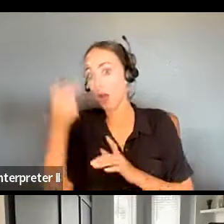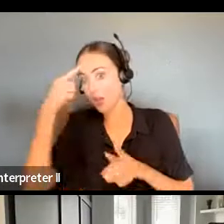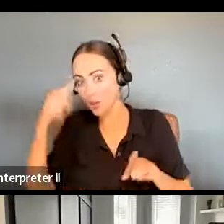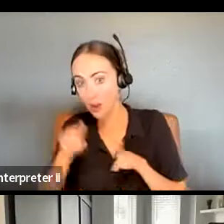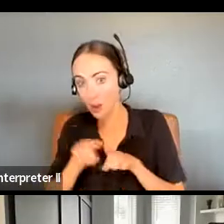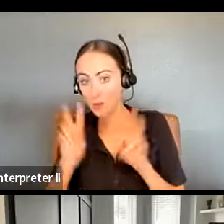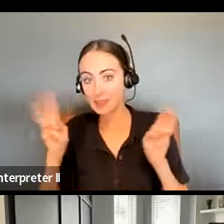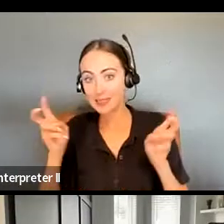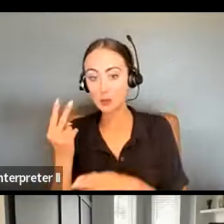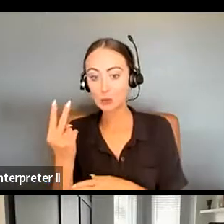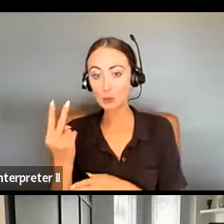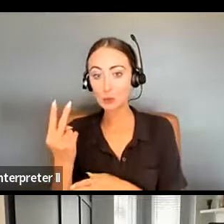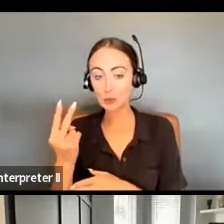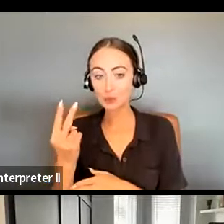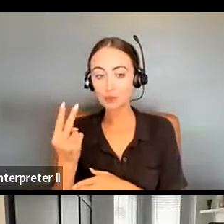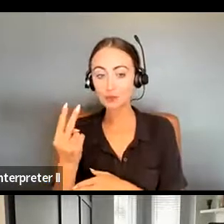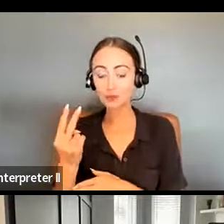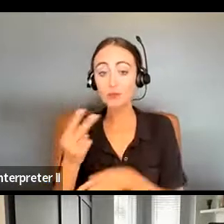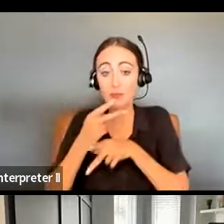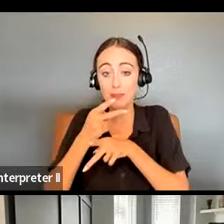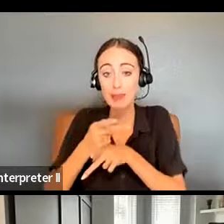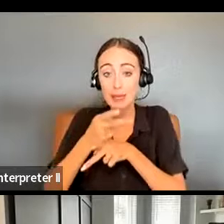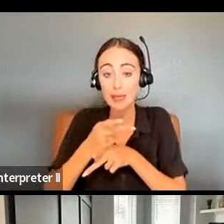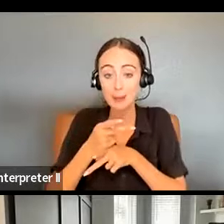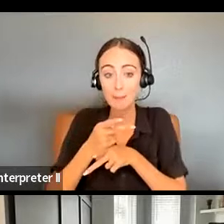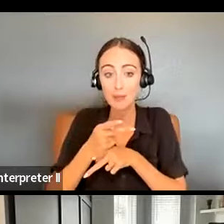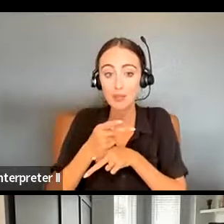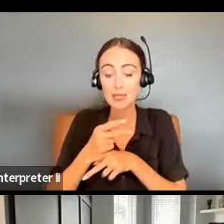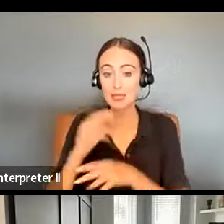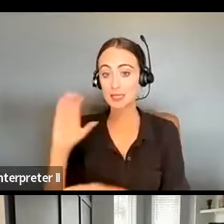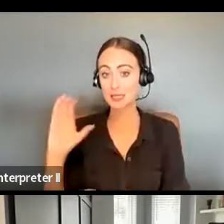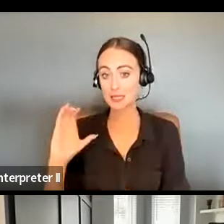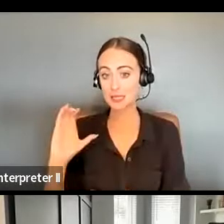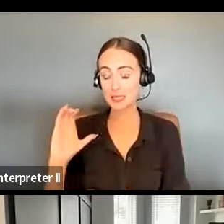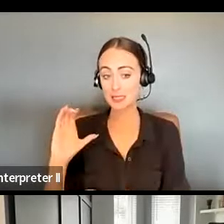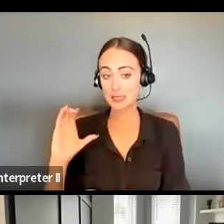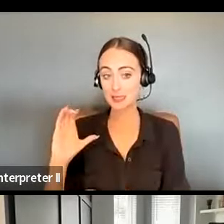Title II in keeping C1